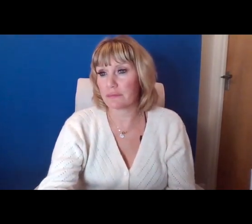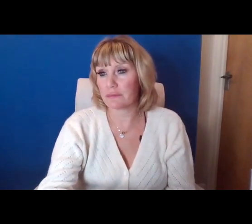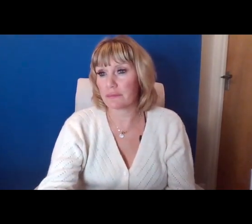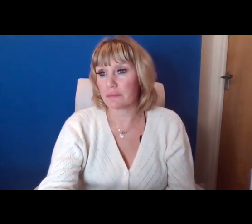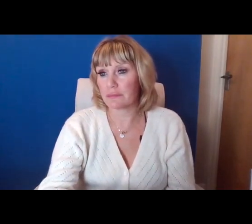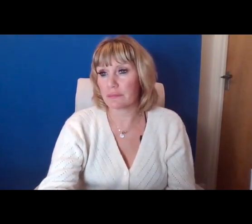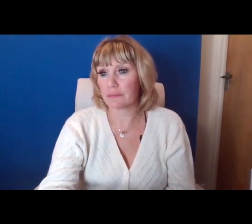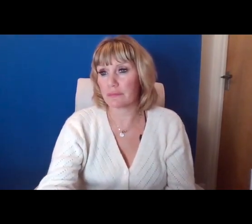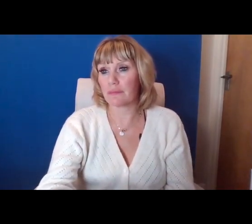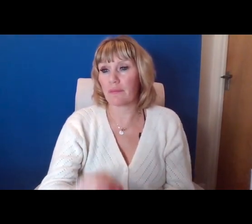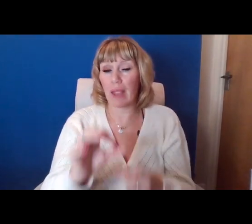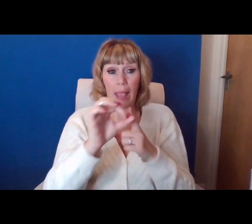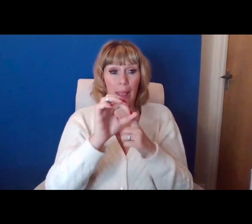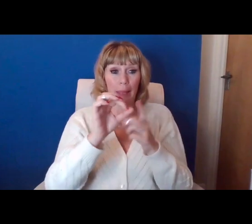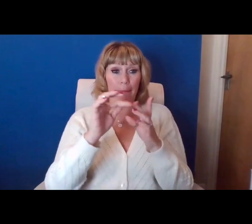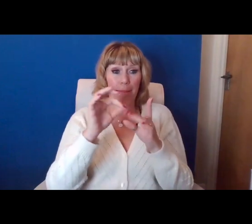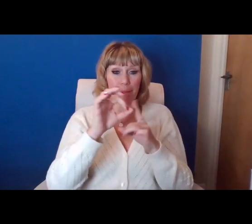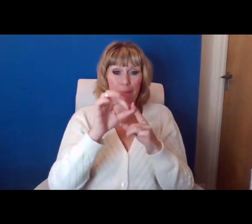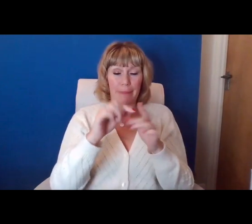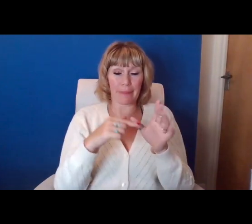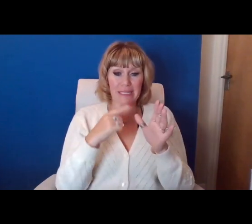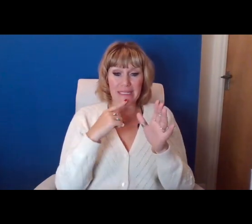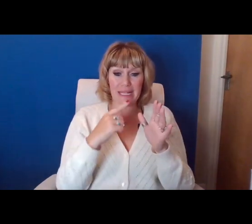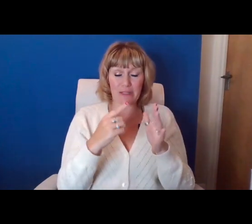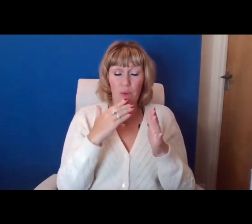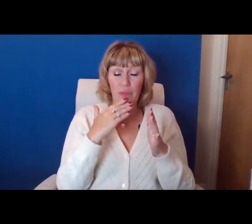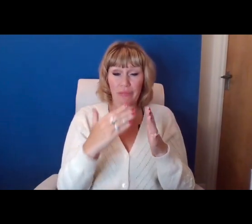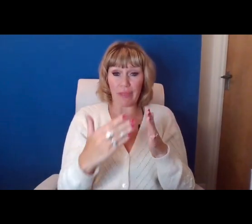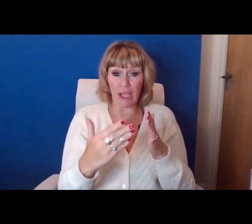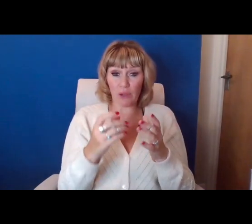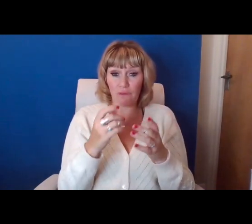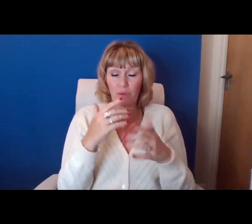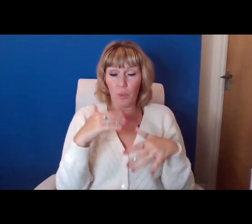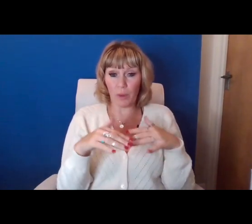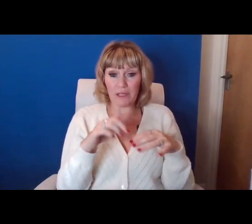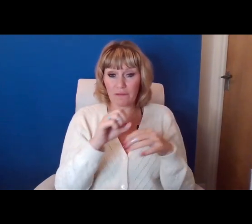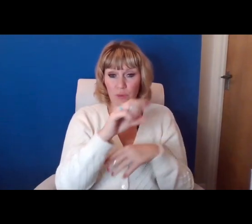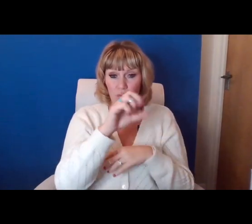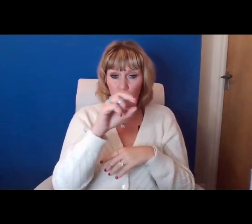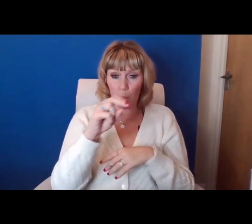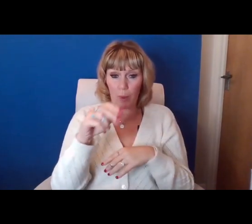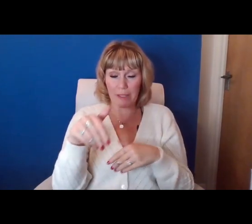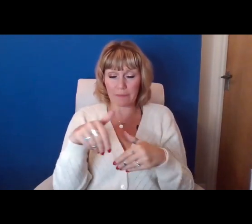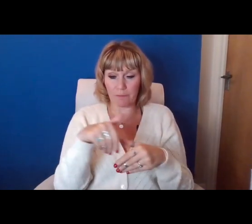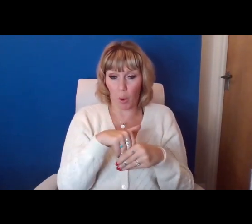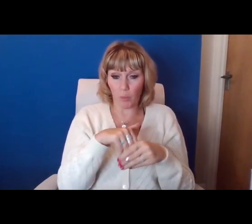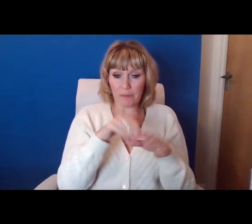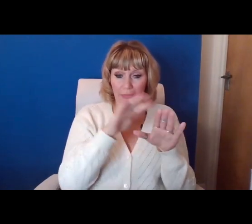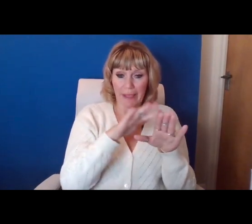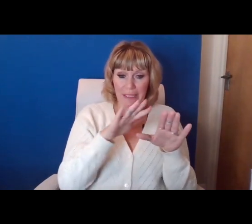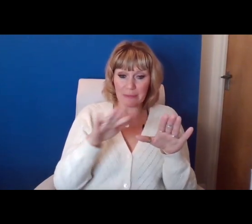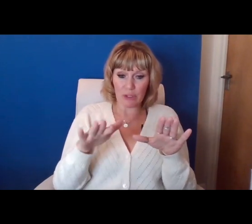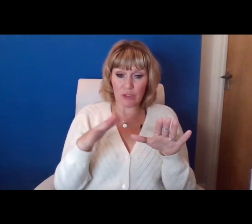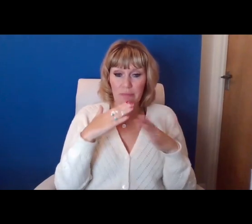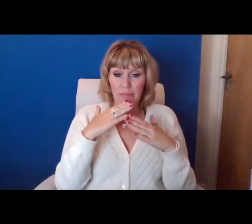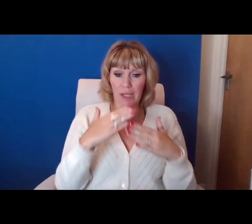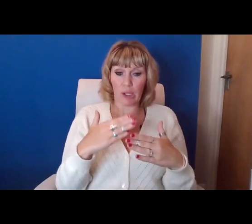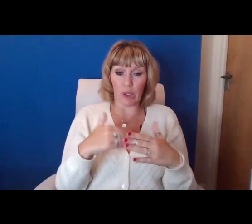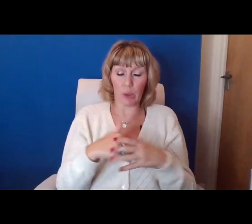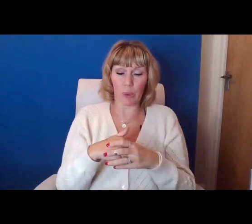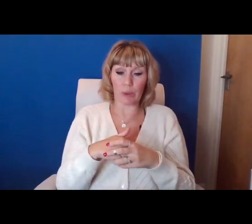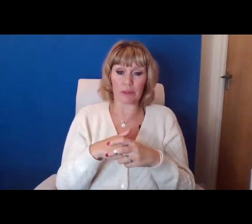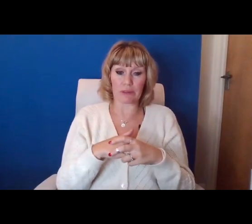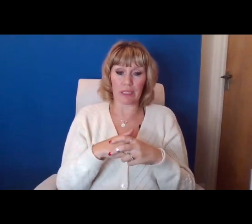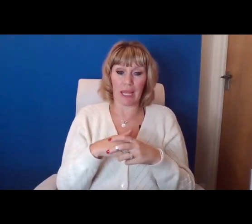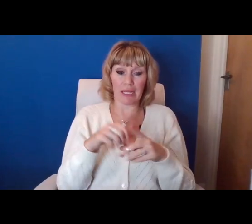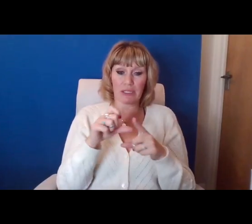Pippa says, thank you for the brilliant tour. It's wonderful to be part of this exhibition. And Diane says, I'm